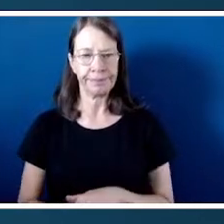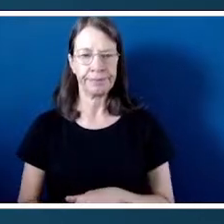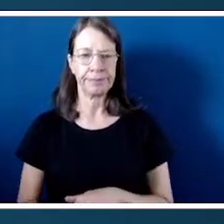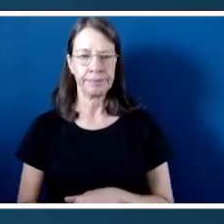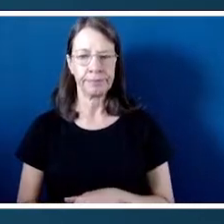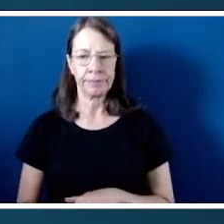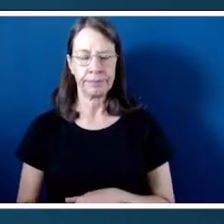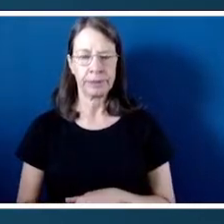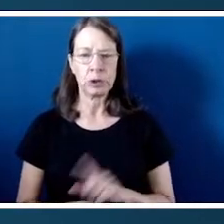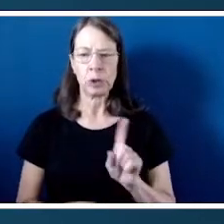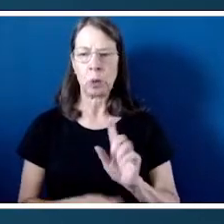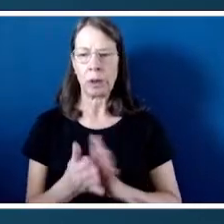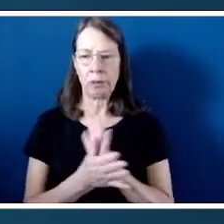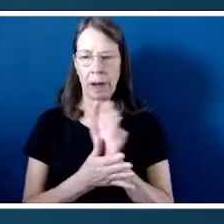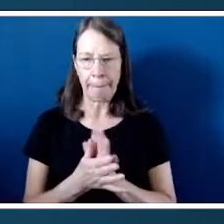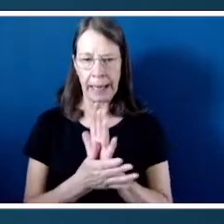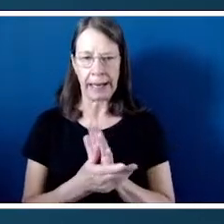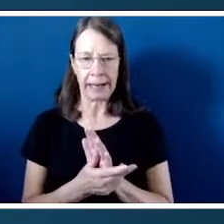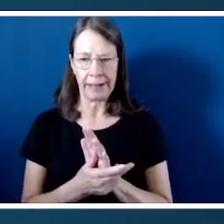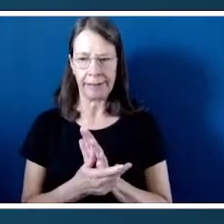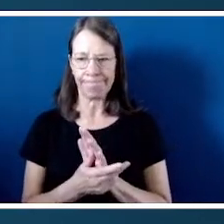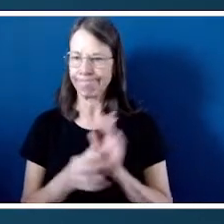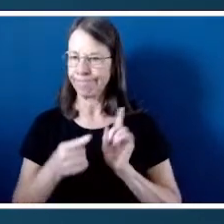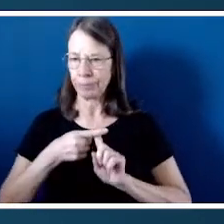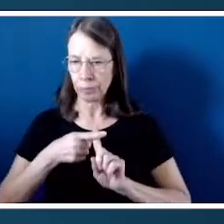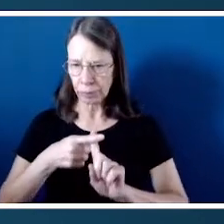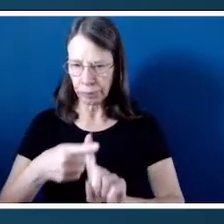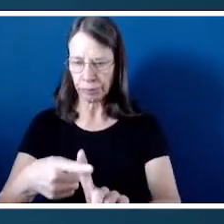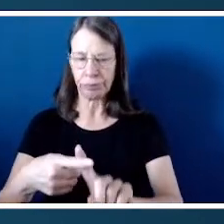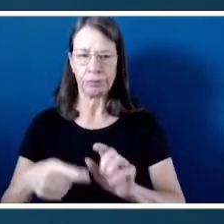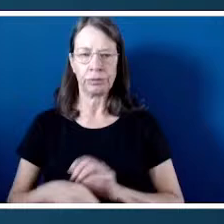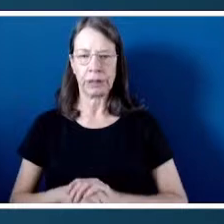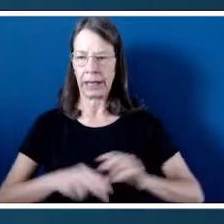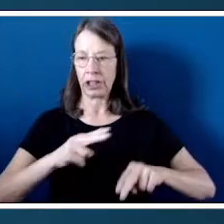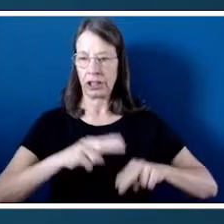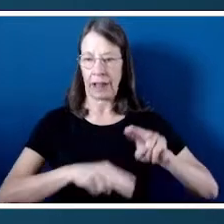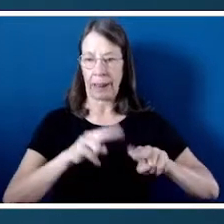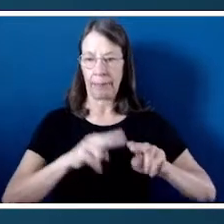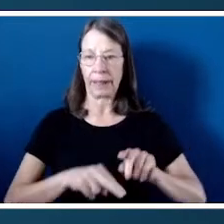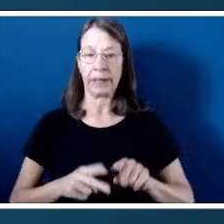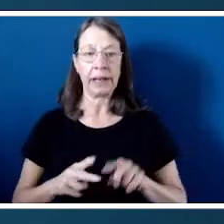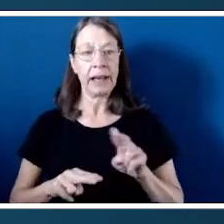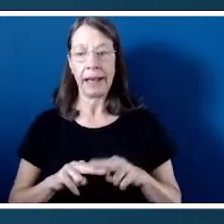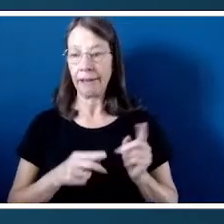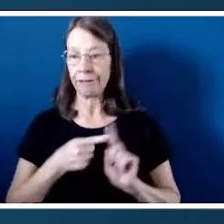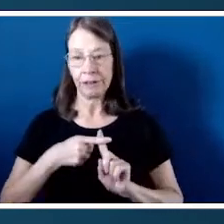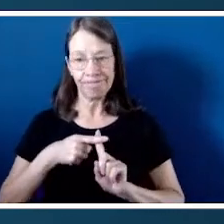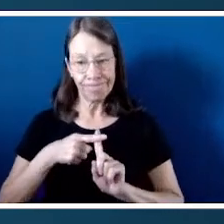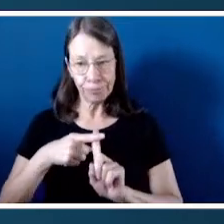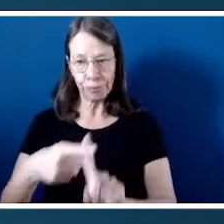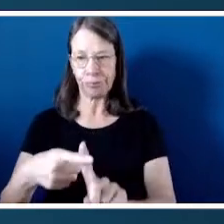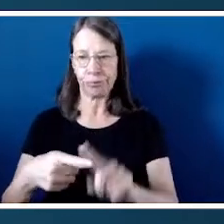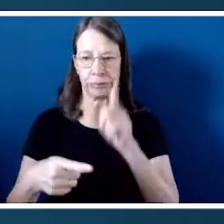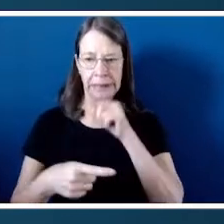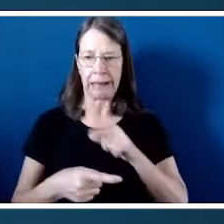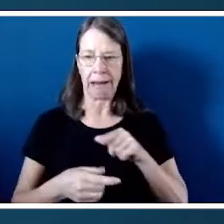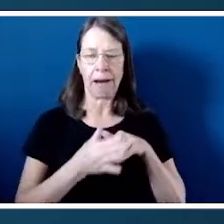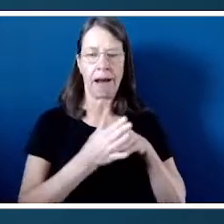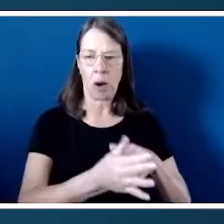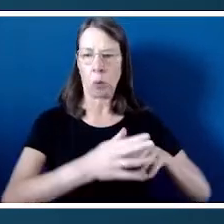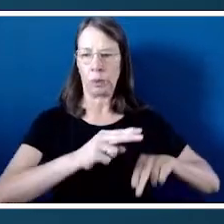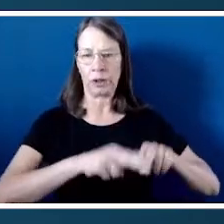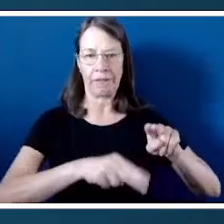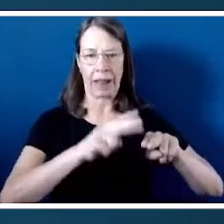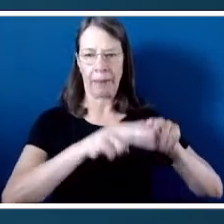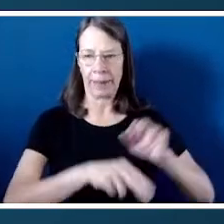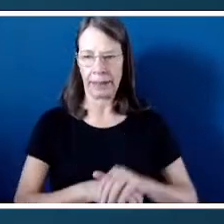Inclusive development is the surest path to stability across the Pacific. Stability is the pathway to our